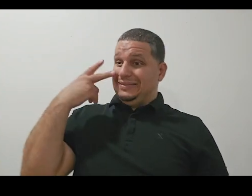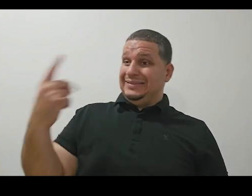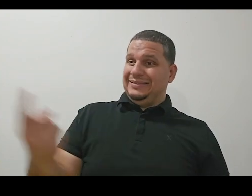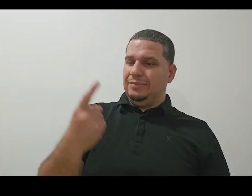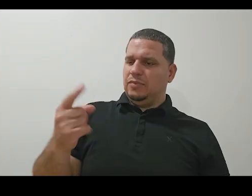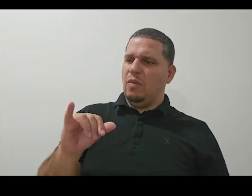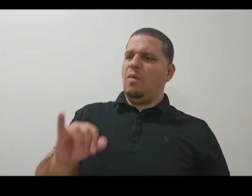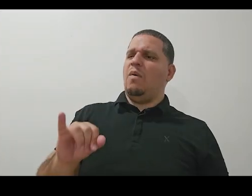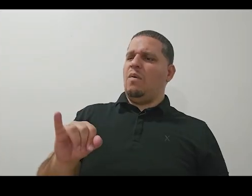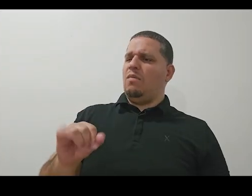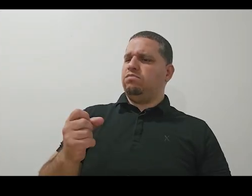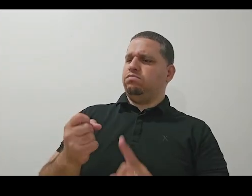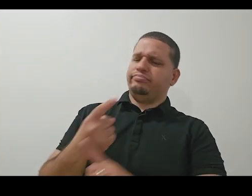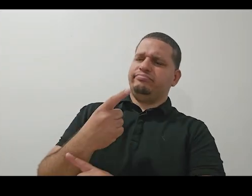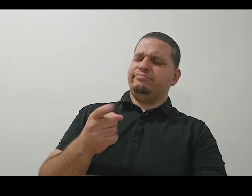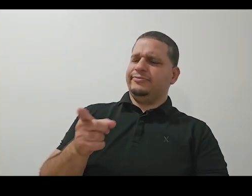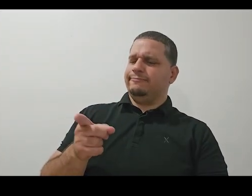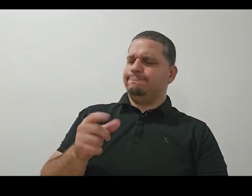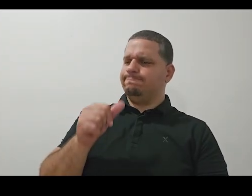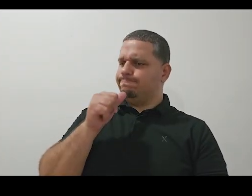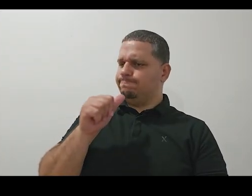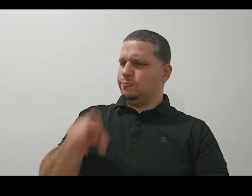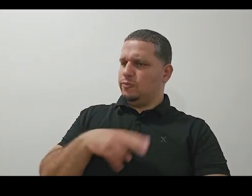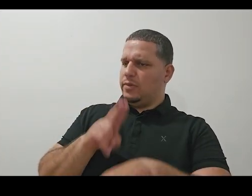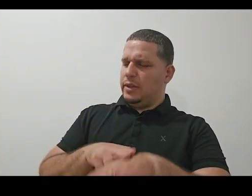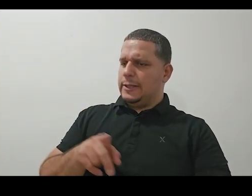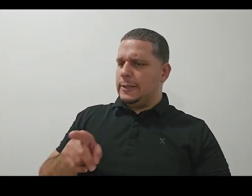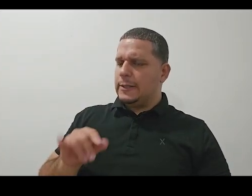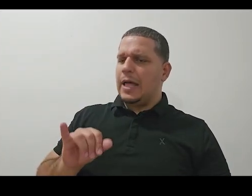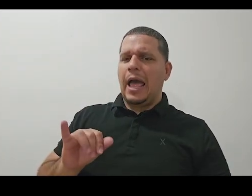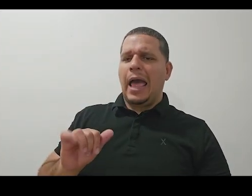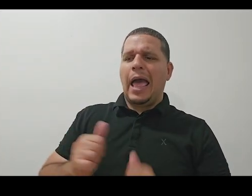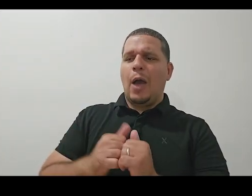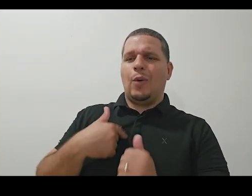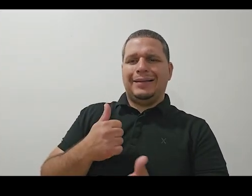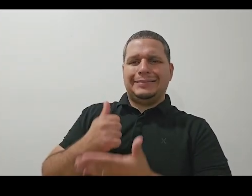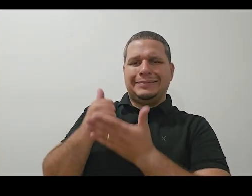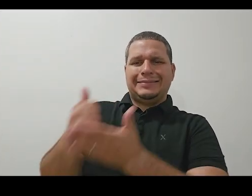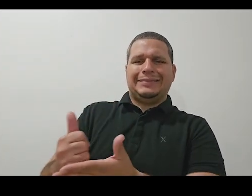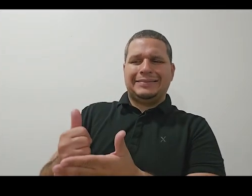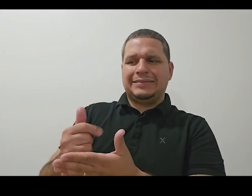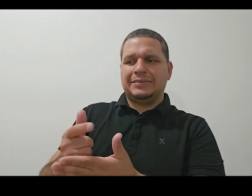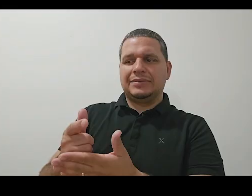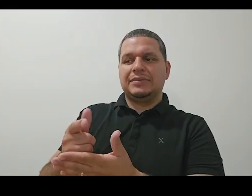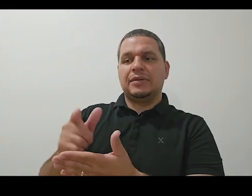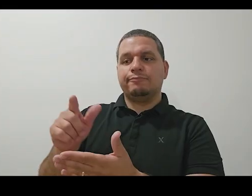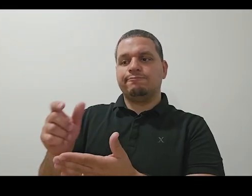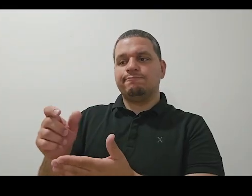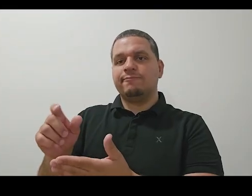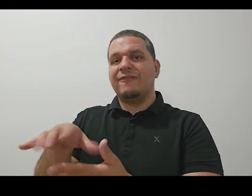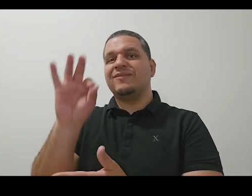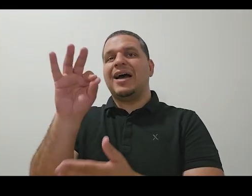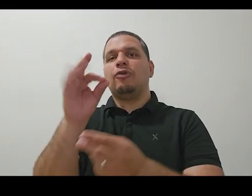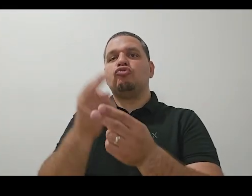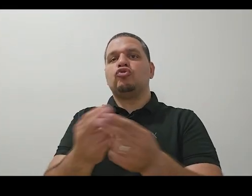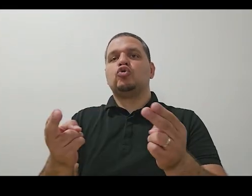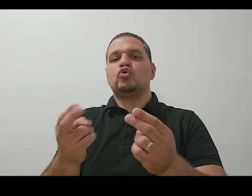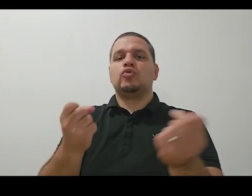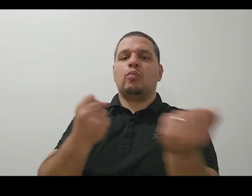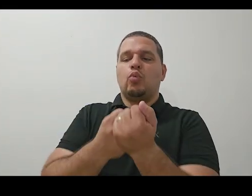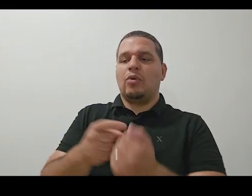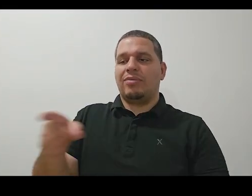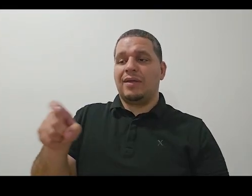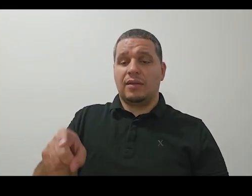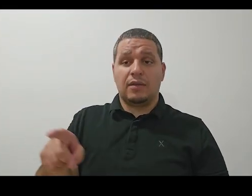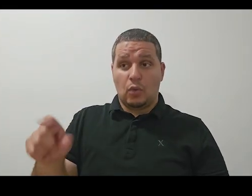see something that is all out of the normal. And then how do you assist this person in finding the supports that